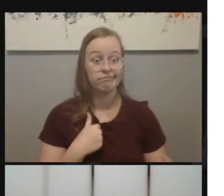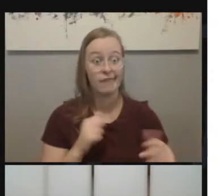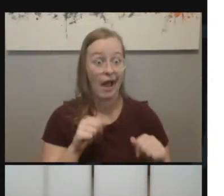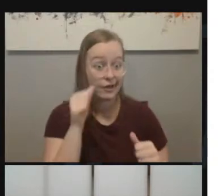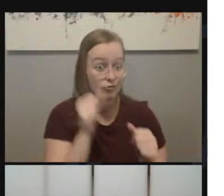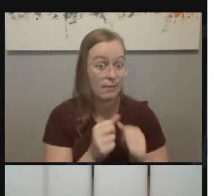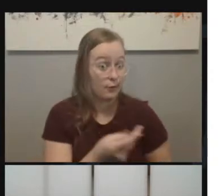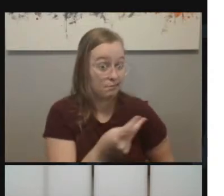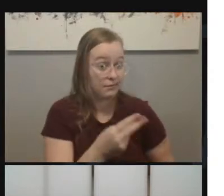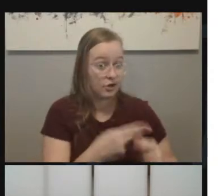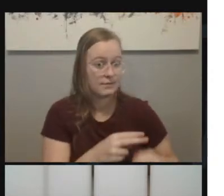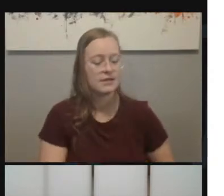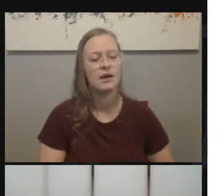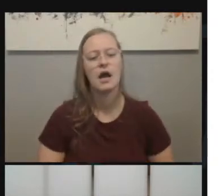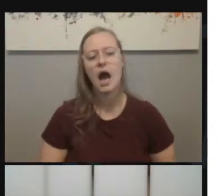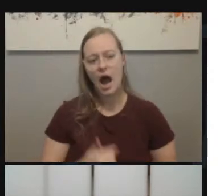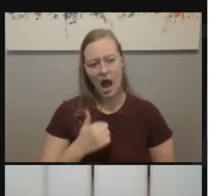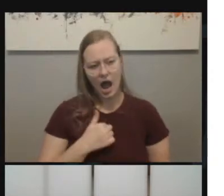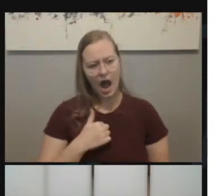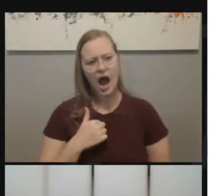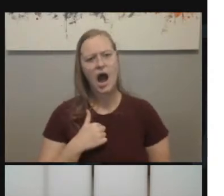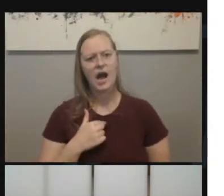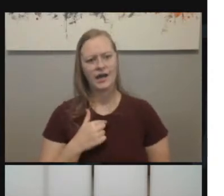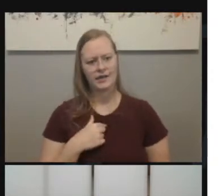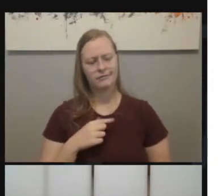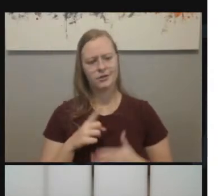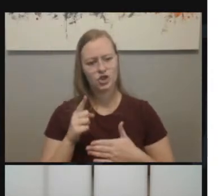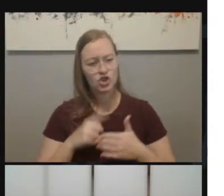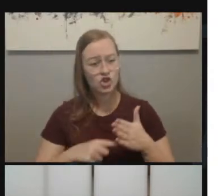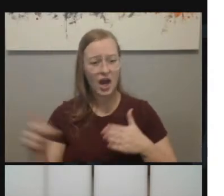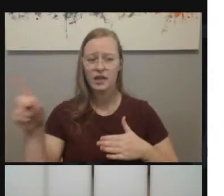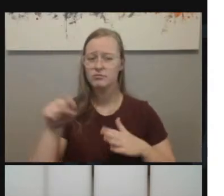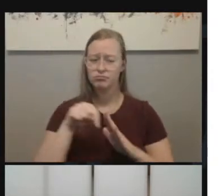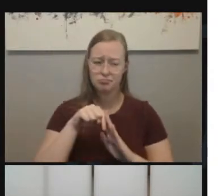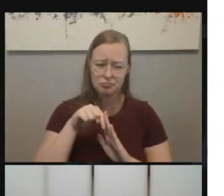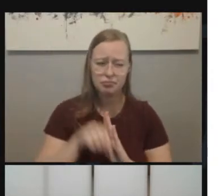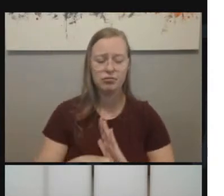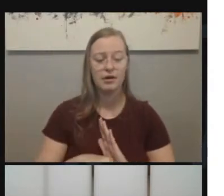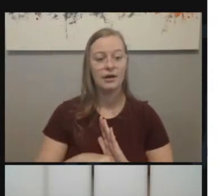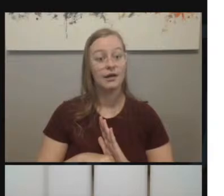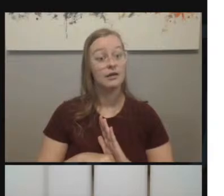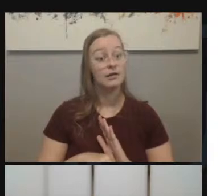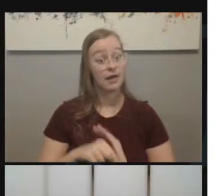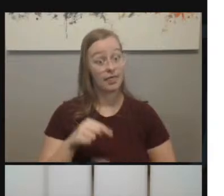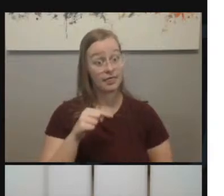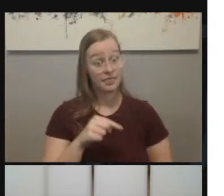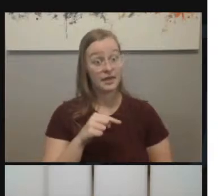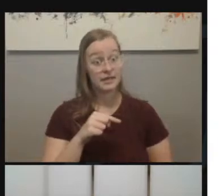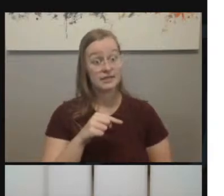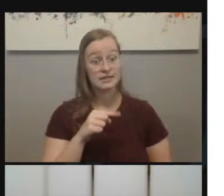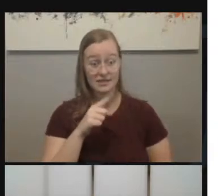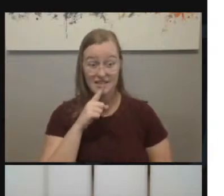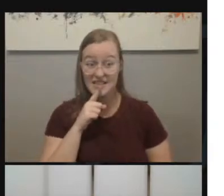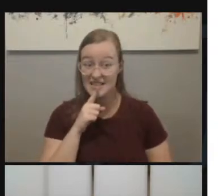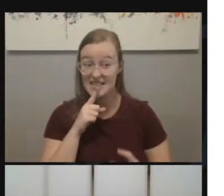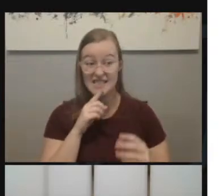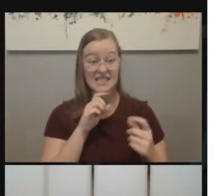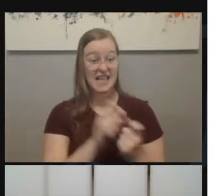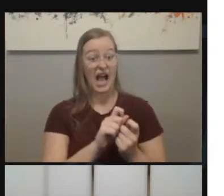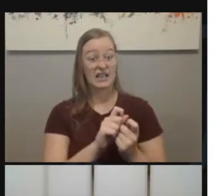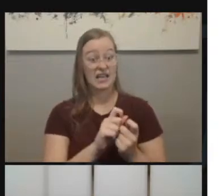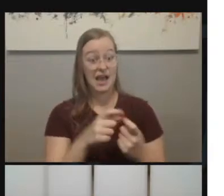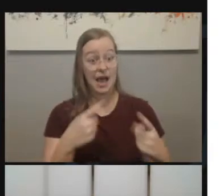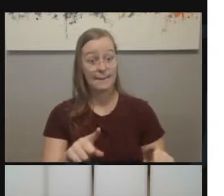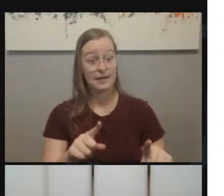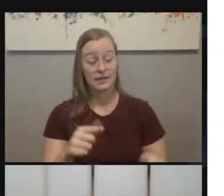some very deep checking, and this is exactly what happened. And George's